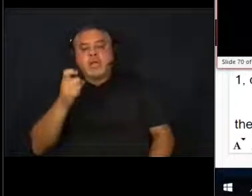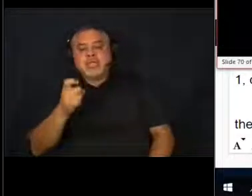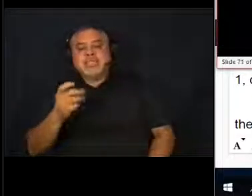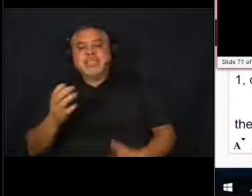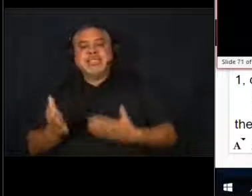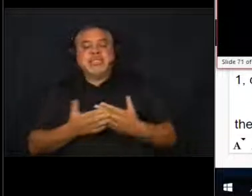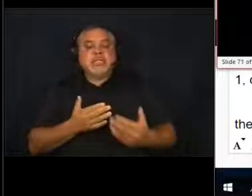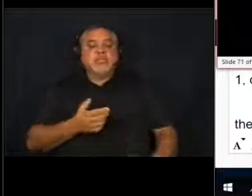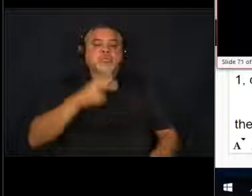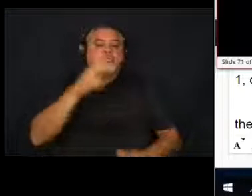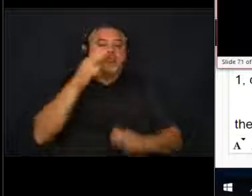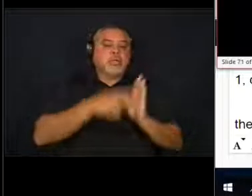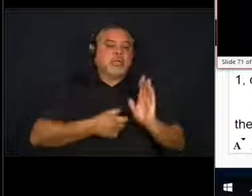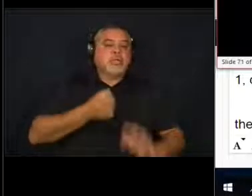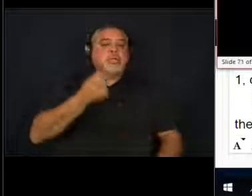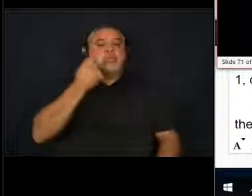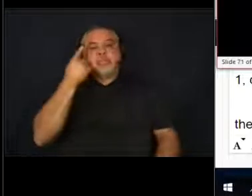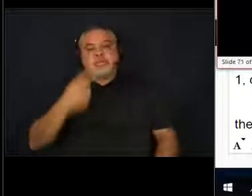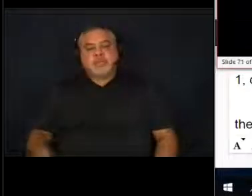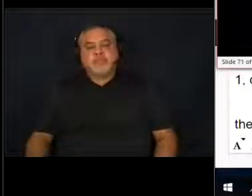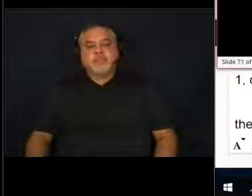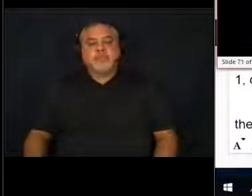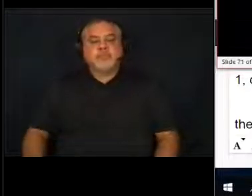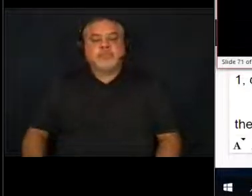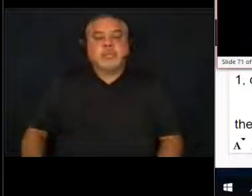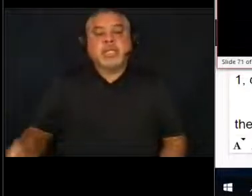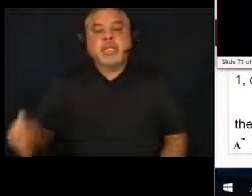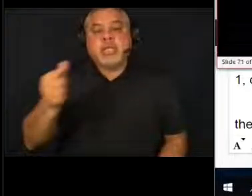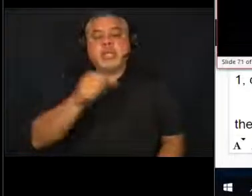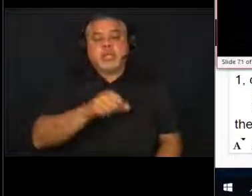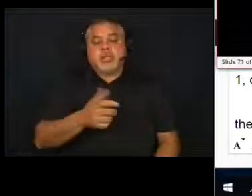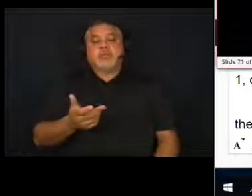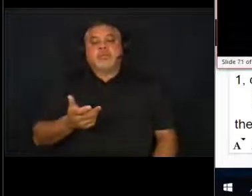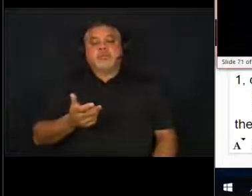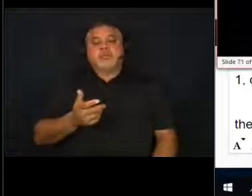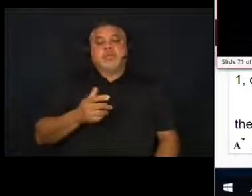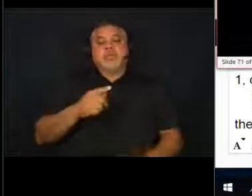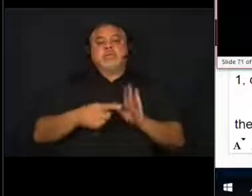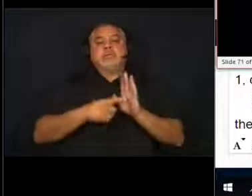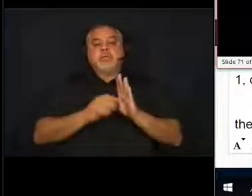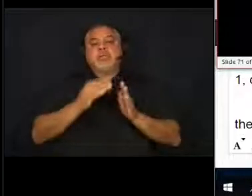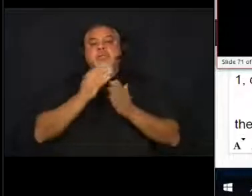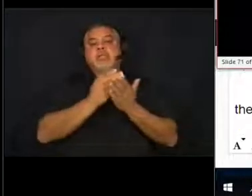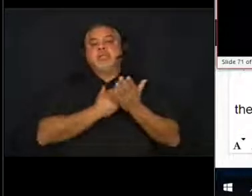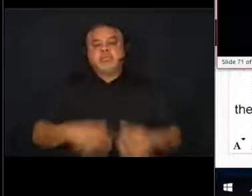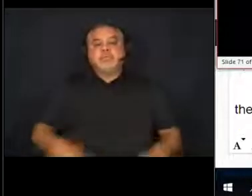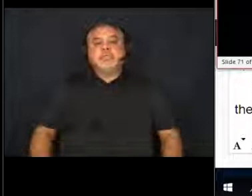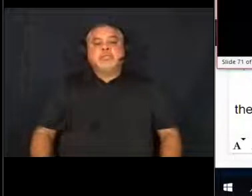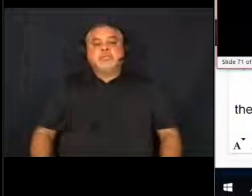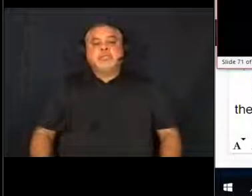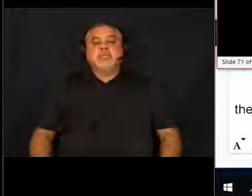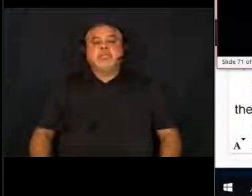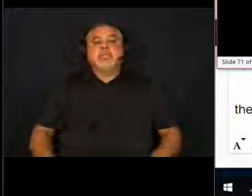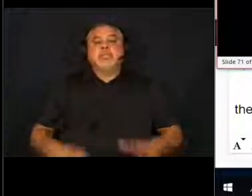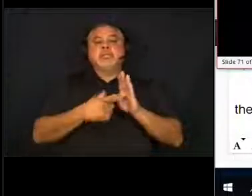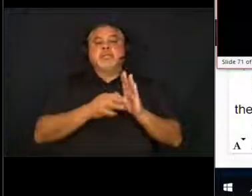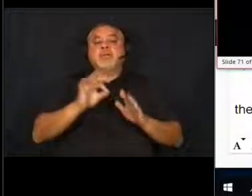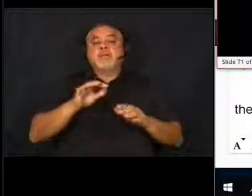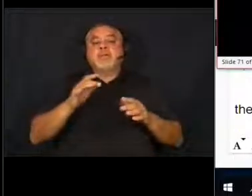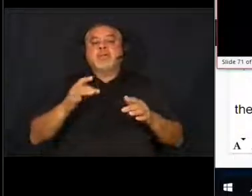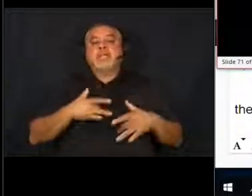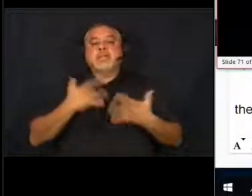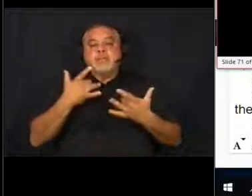understand. All right, here's another example of a list. Examples of activities that